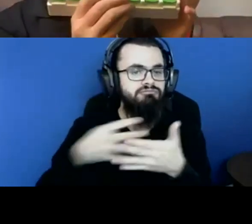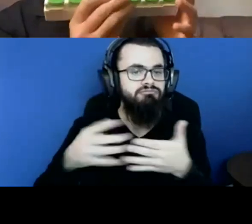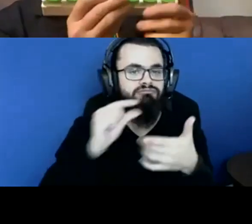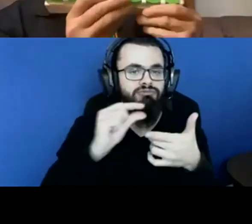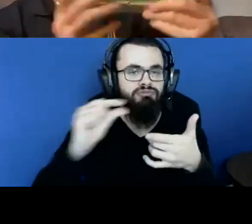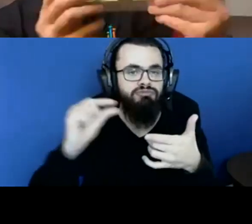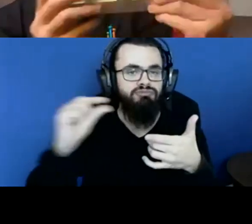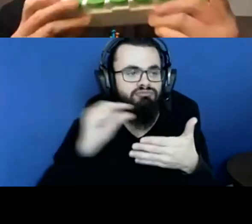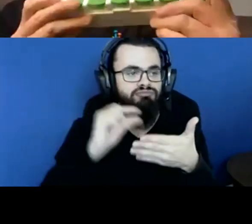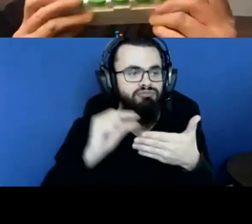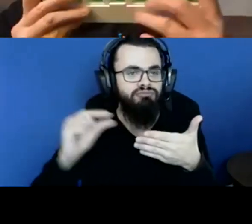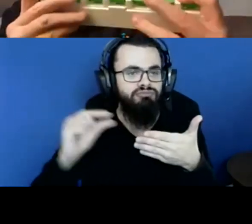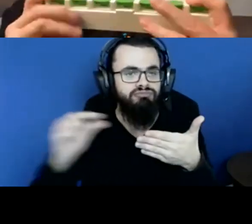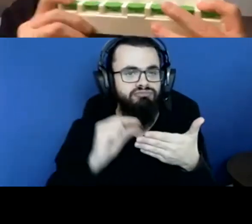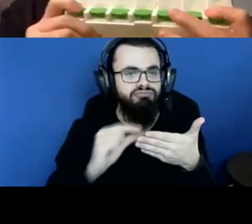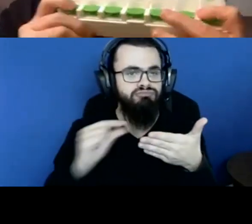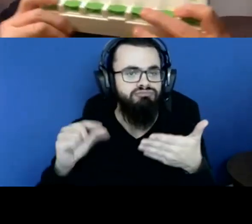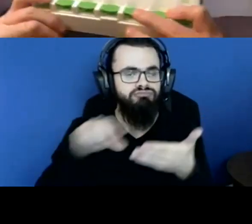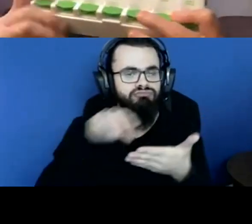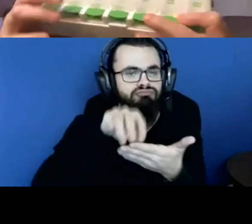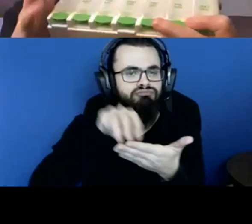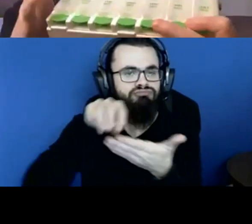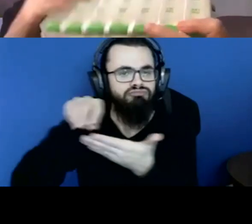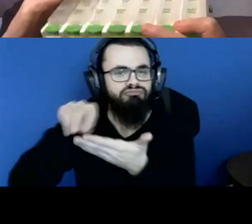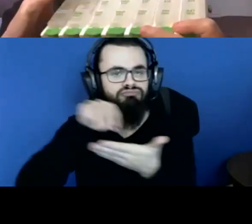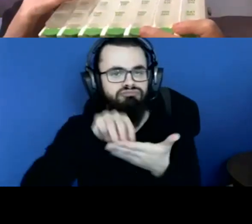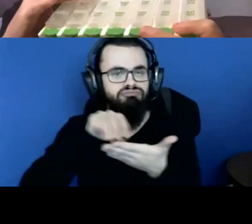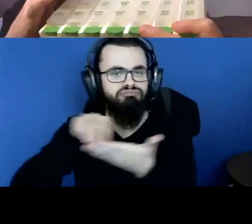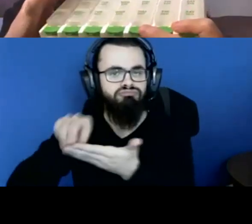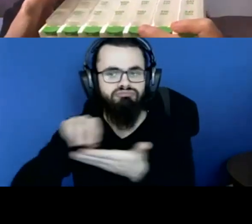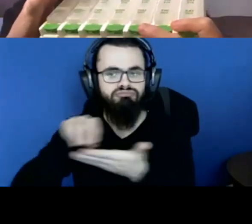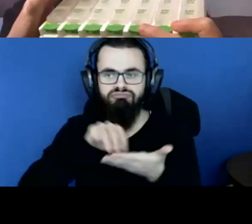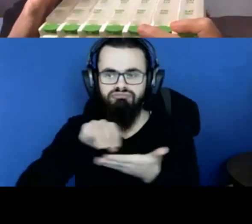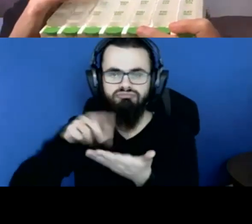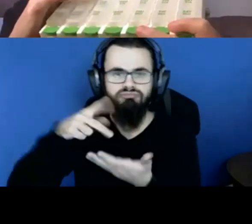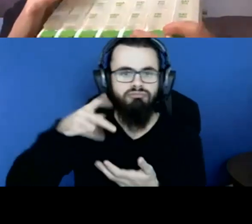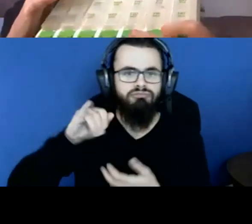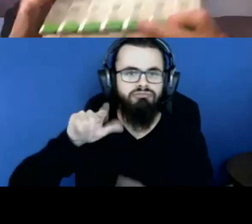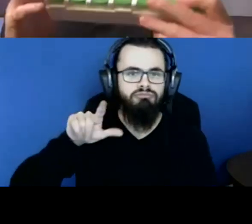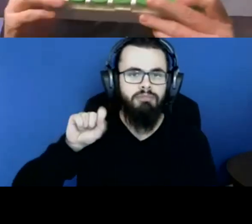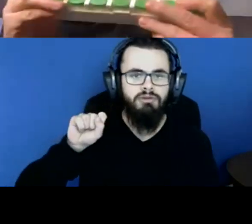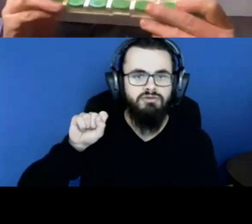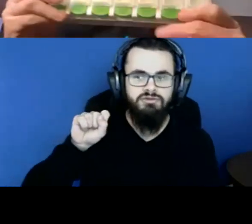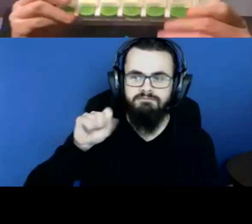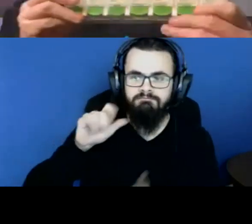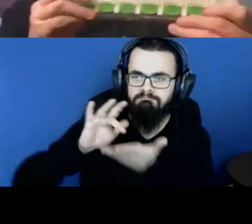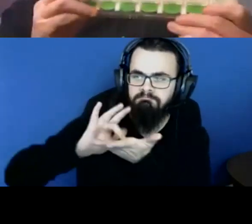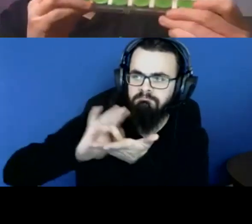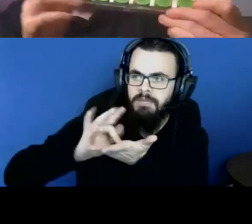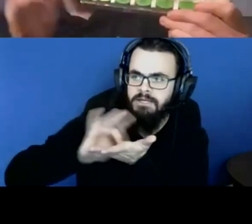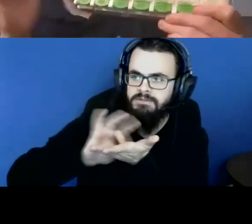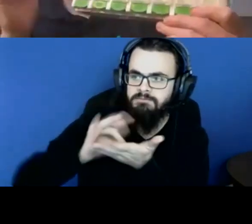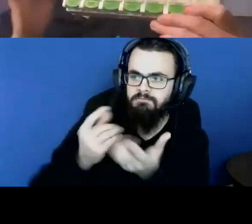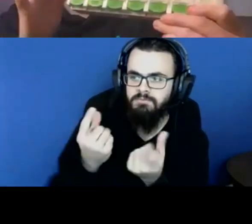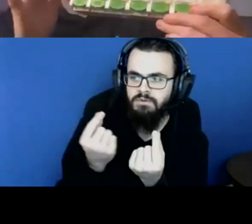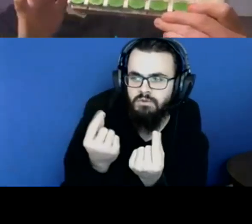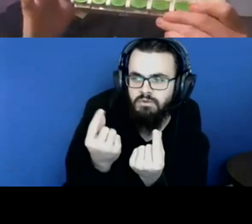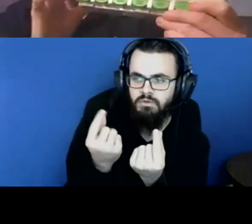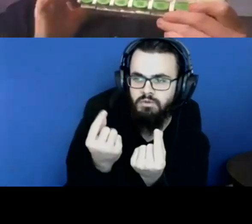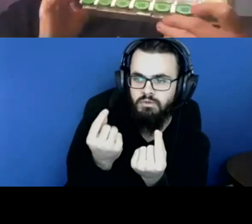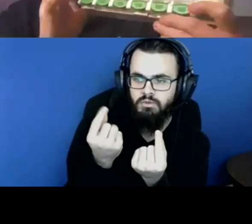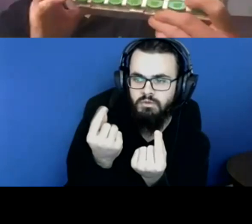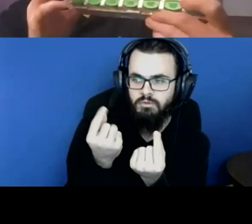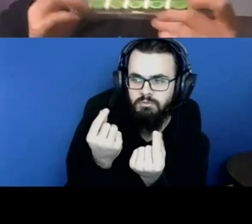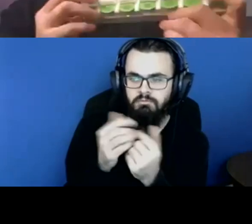cool. And all I have to do is get them filled up, which is